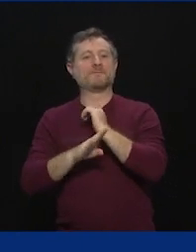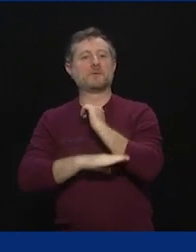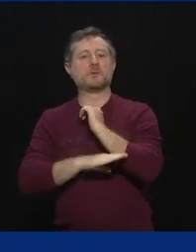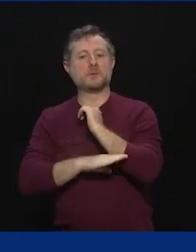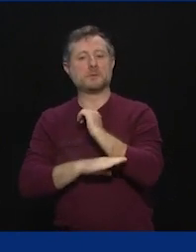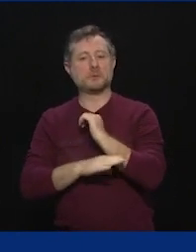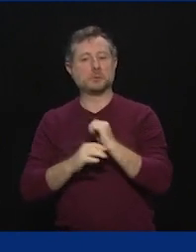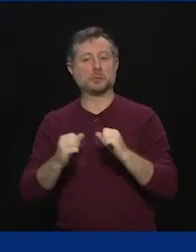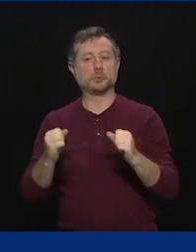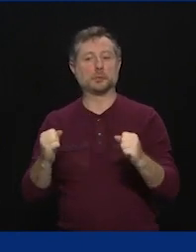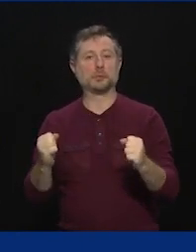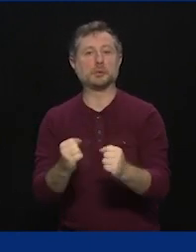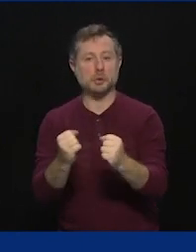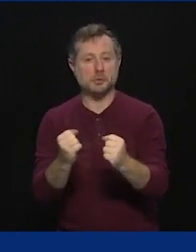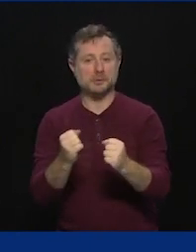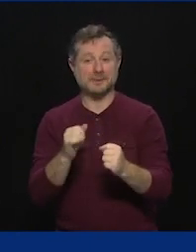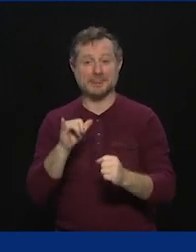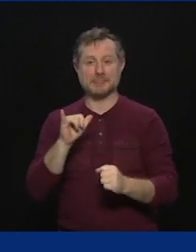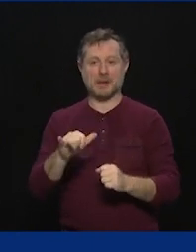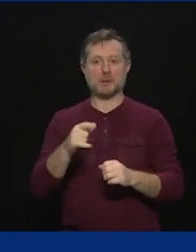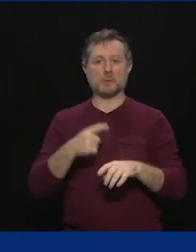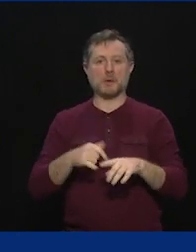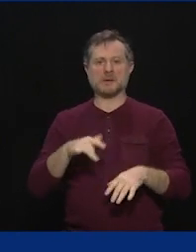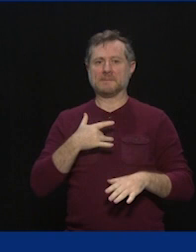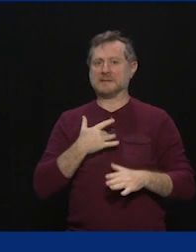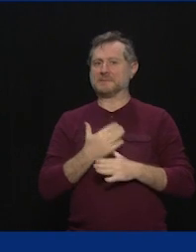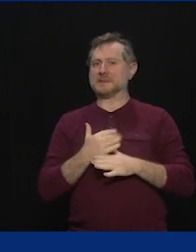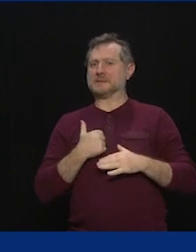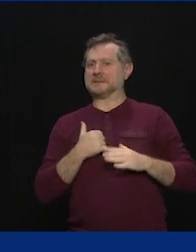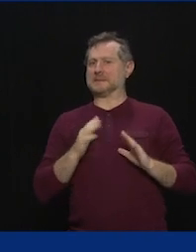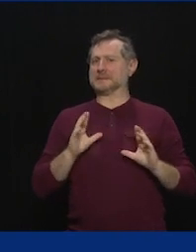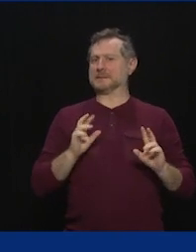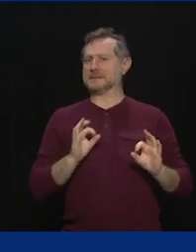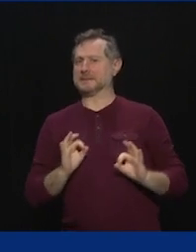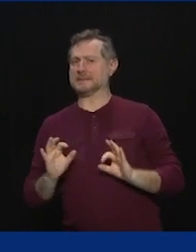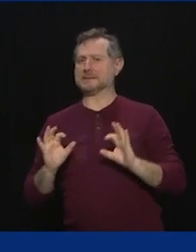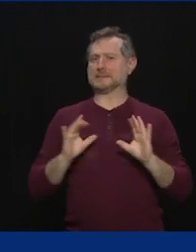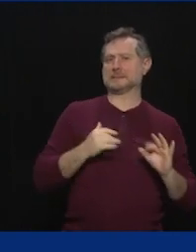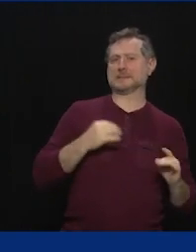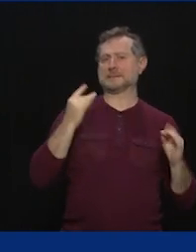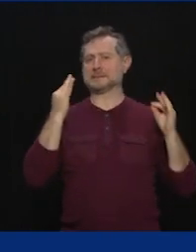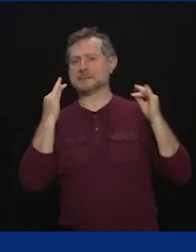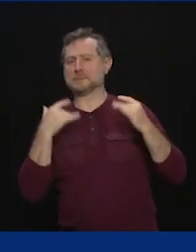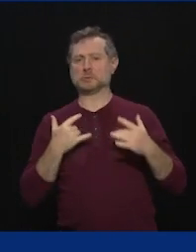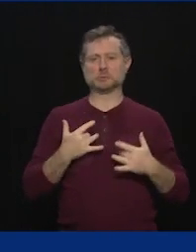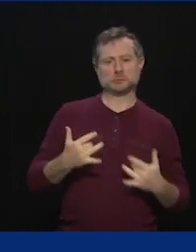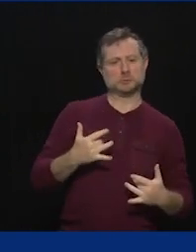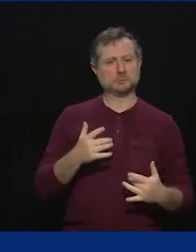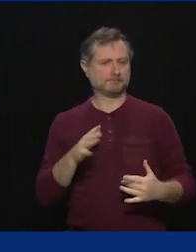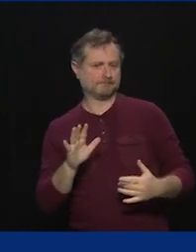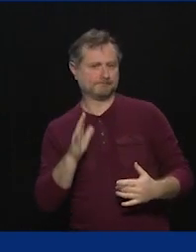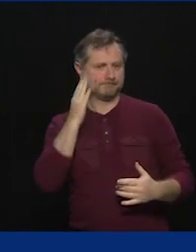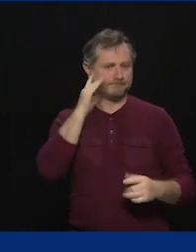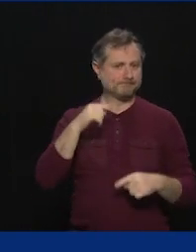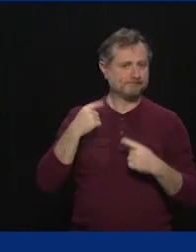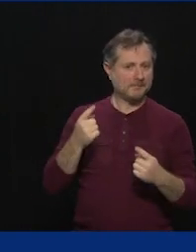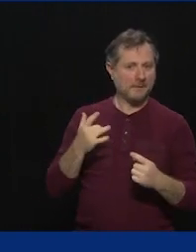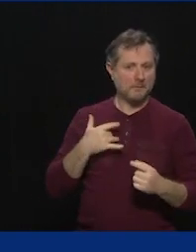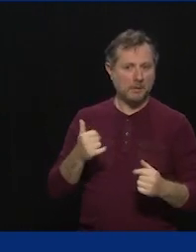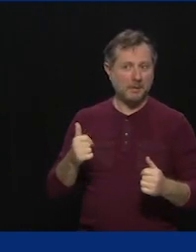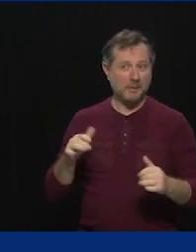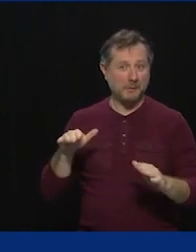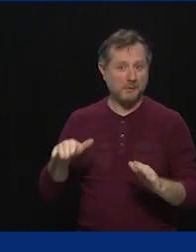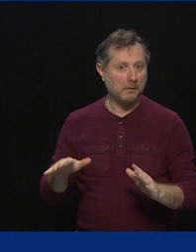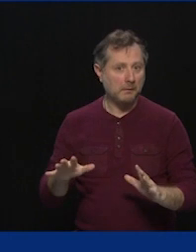is what keeps me up at night, seeing that trend and how we thought we were out of the woods, we were ready to declare victory, and all of a